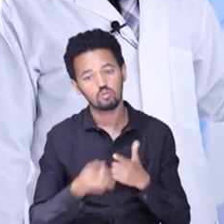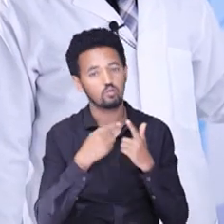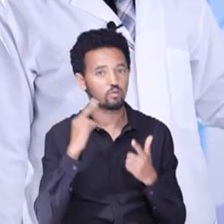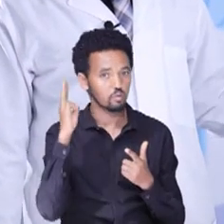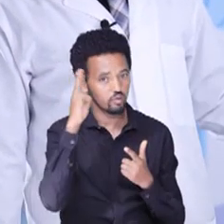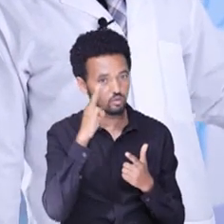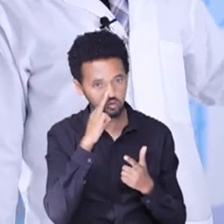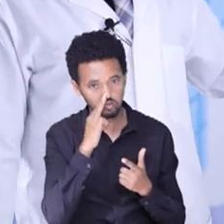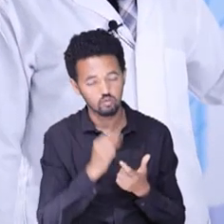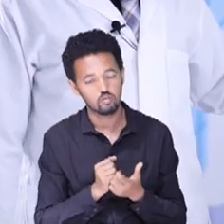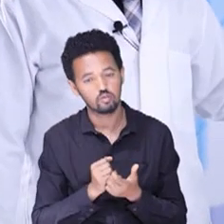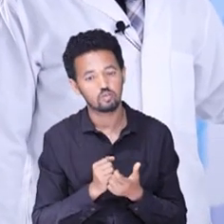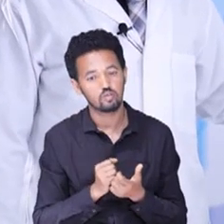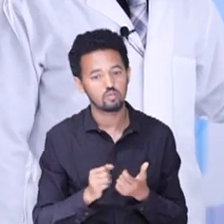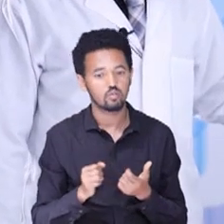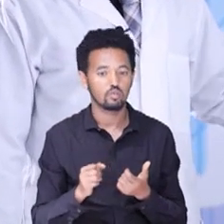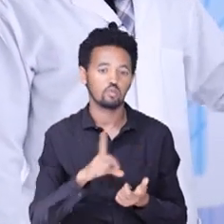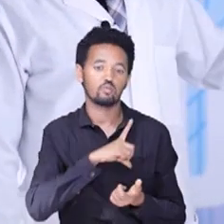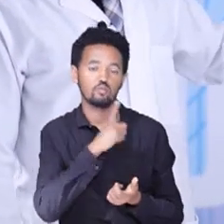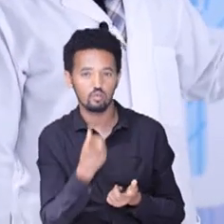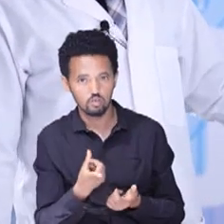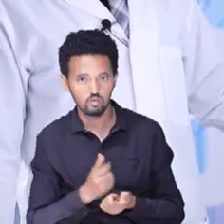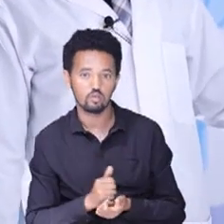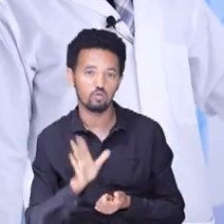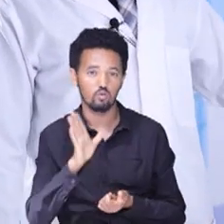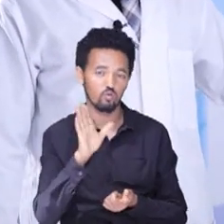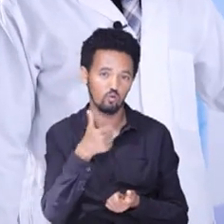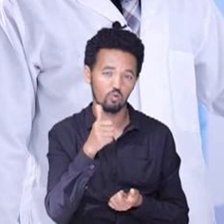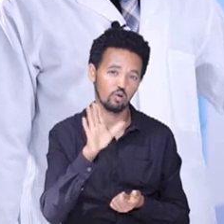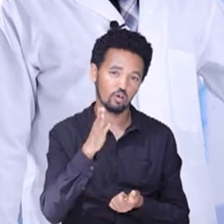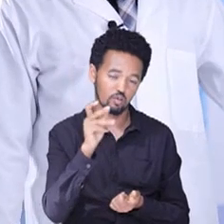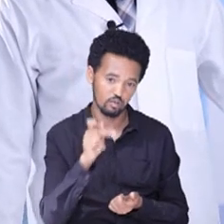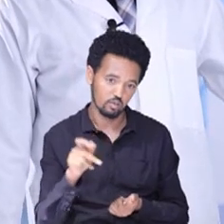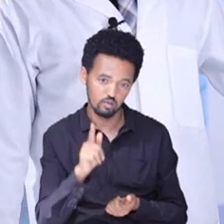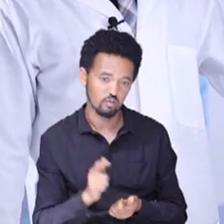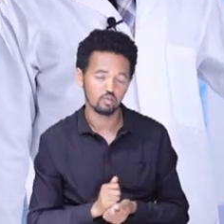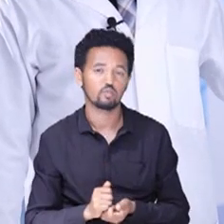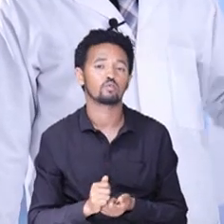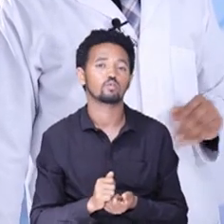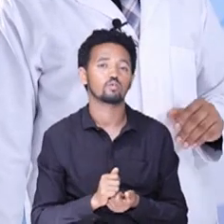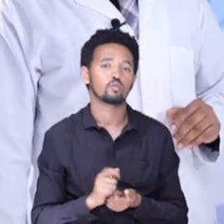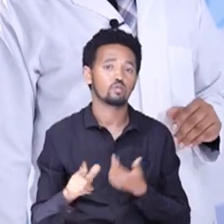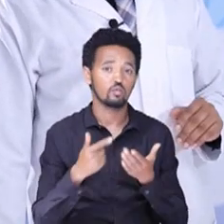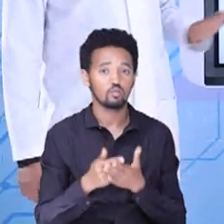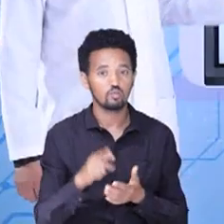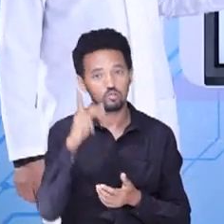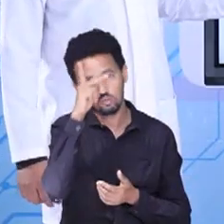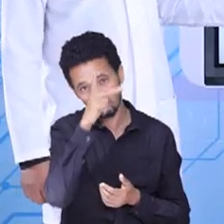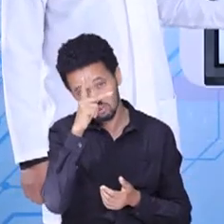British Somaliland. The French Somaliland, Ogaden, Northern Frontier District of